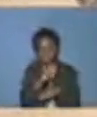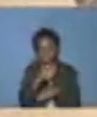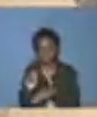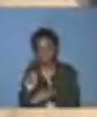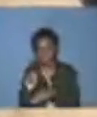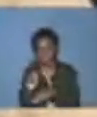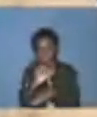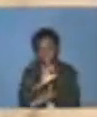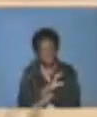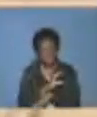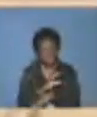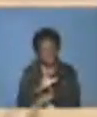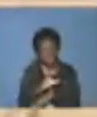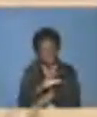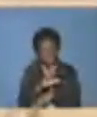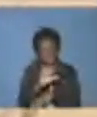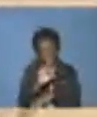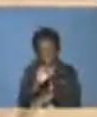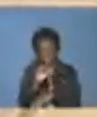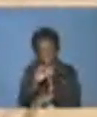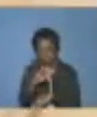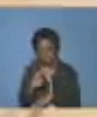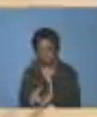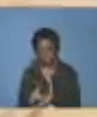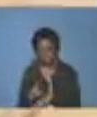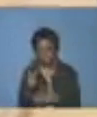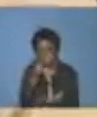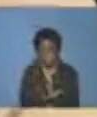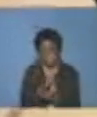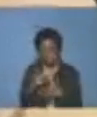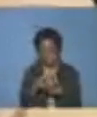Clifford Park, all of those major roads will be closed.